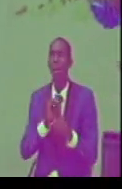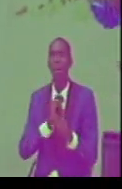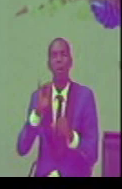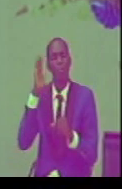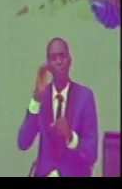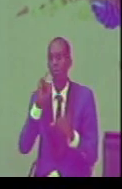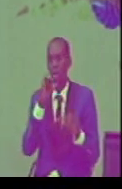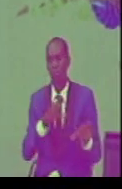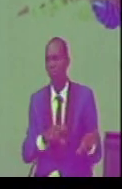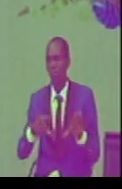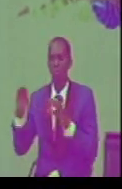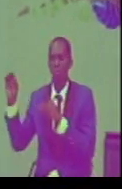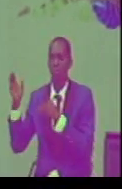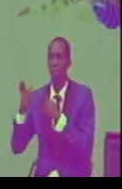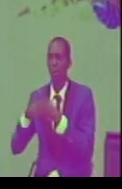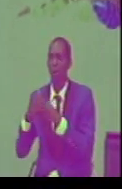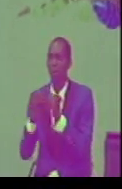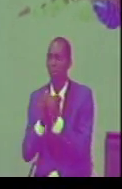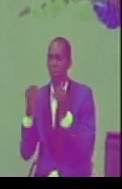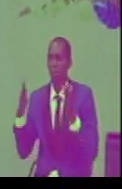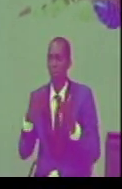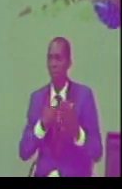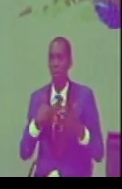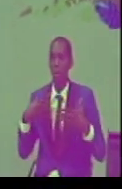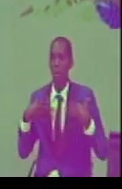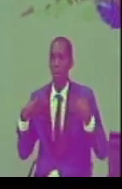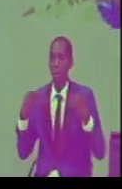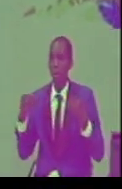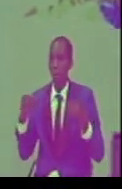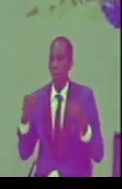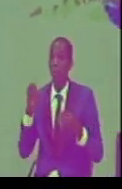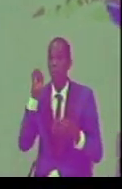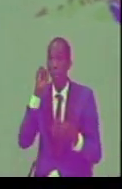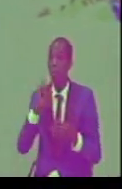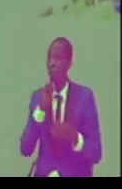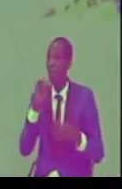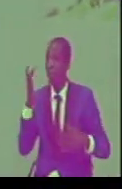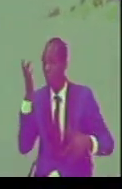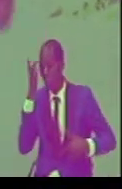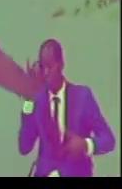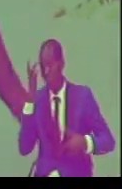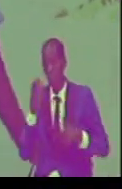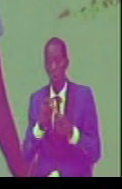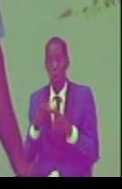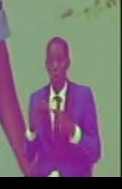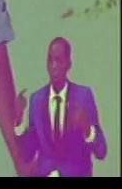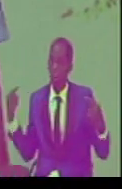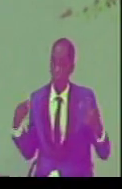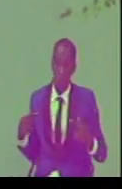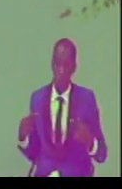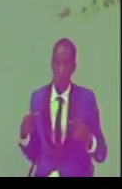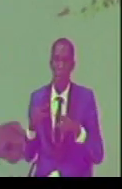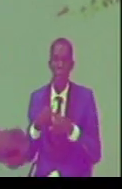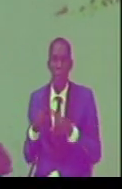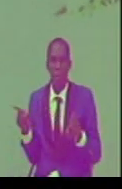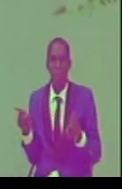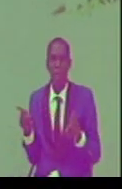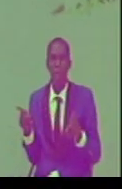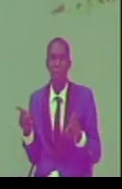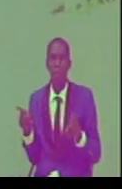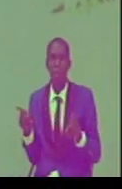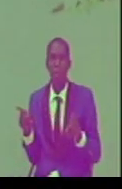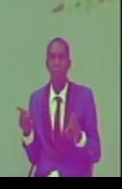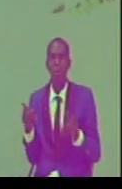I'm not going to leave this place without getting my healing. Though I'm not sick or I was not having